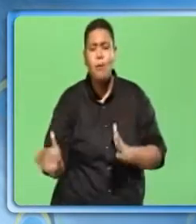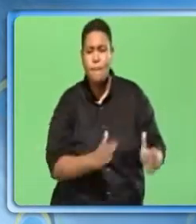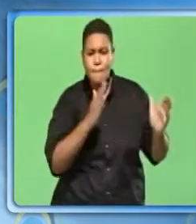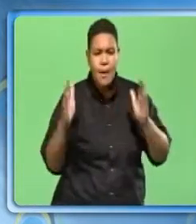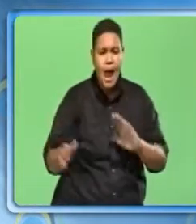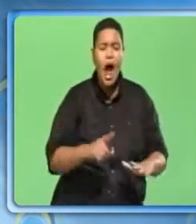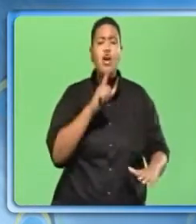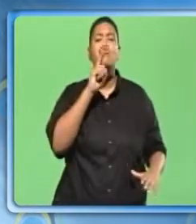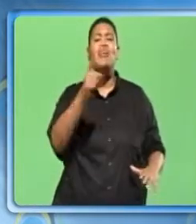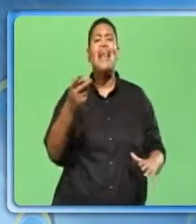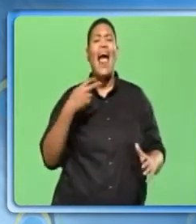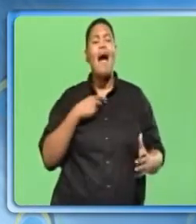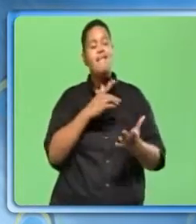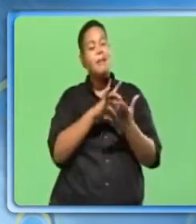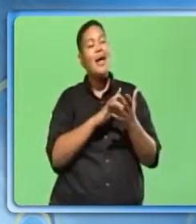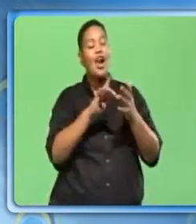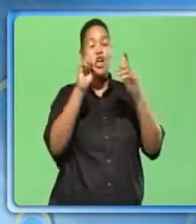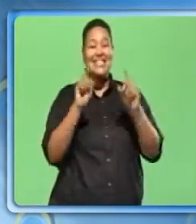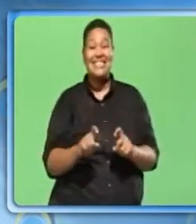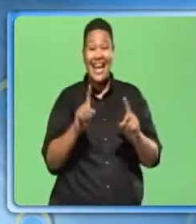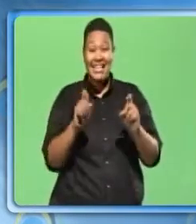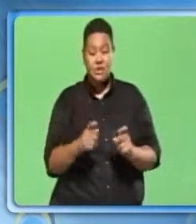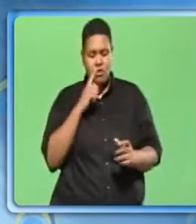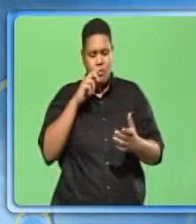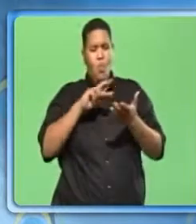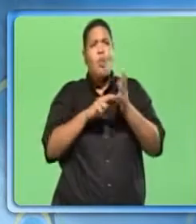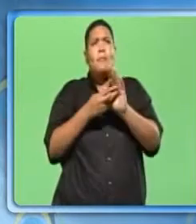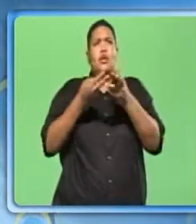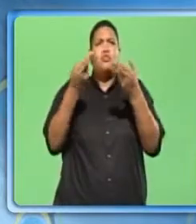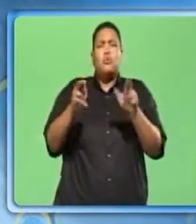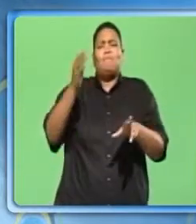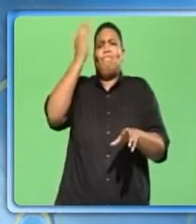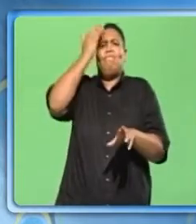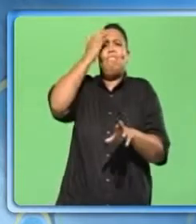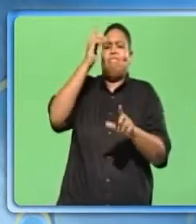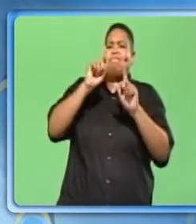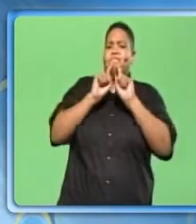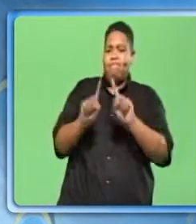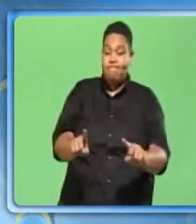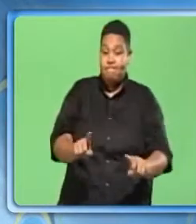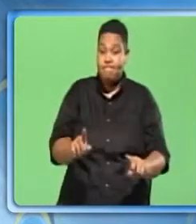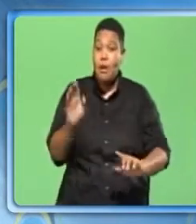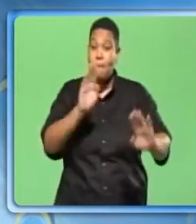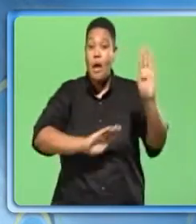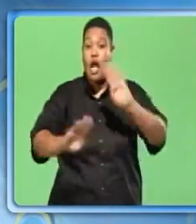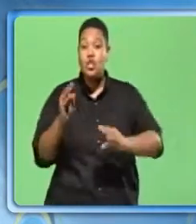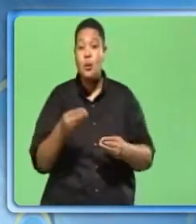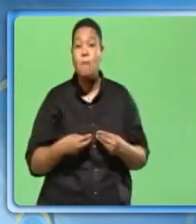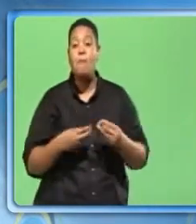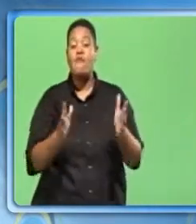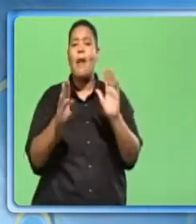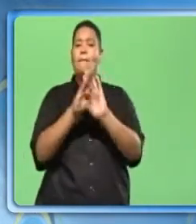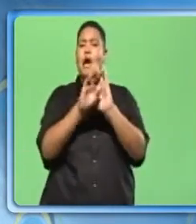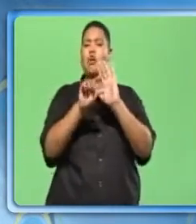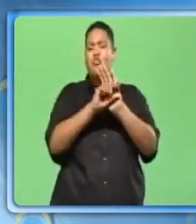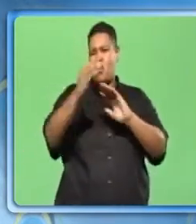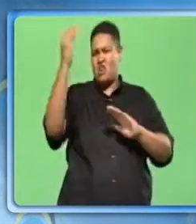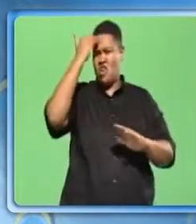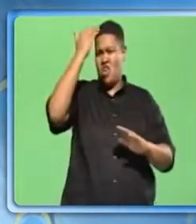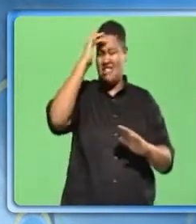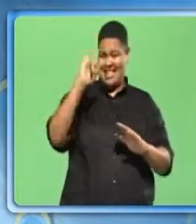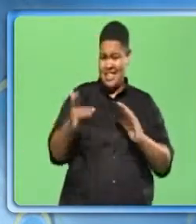and conduct medical tests and interpret the results. Biology provides the background knowledge that